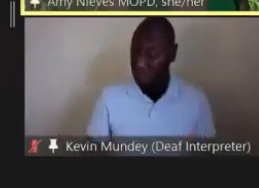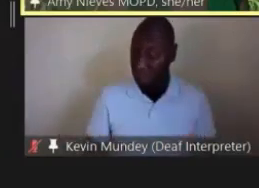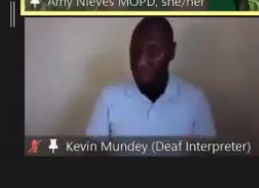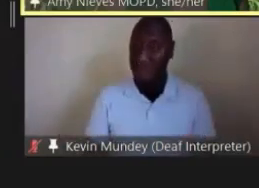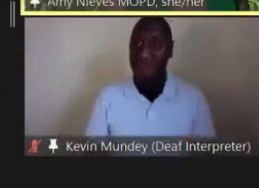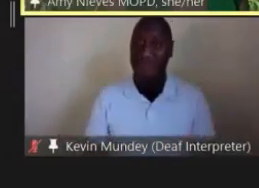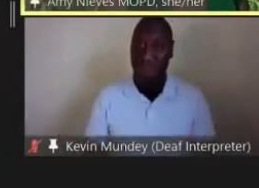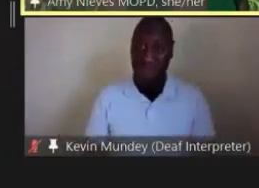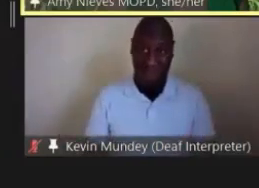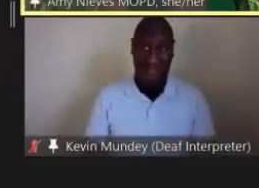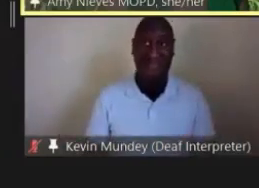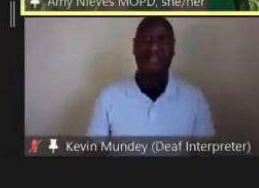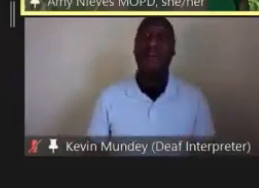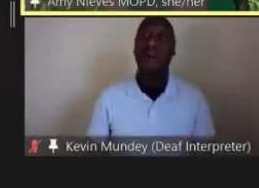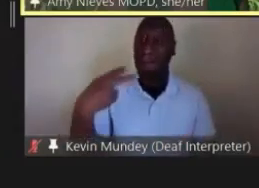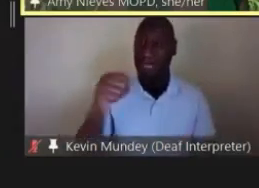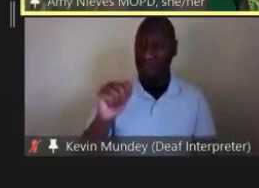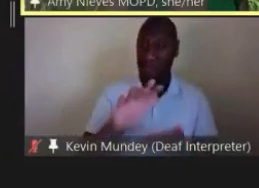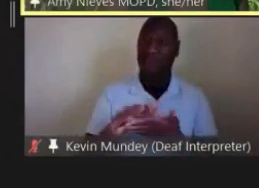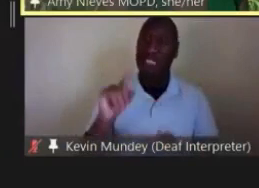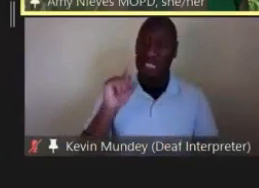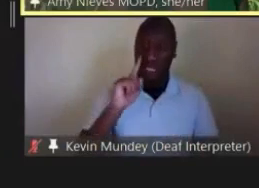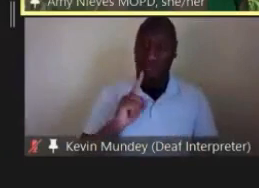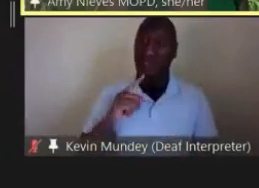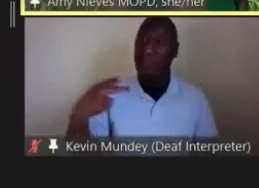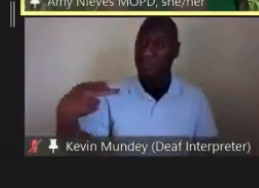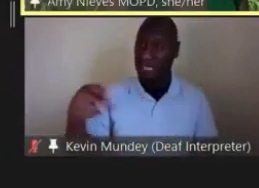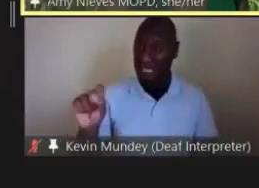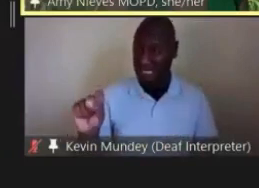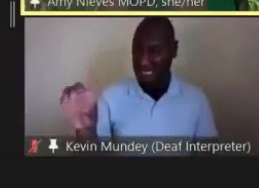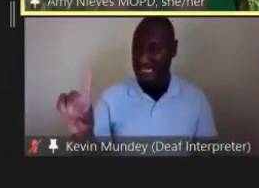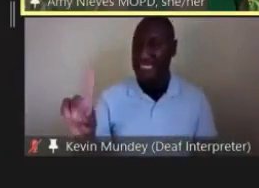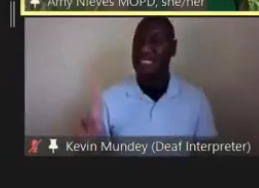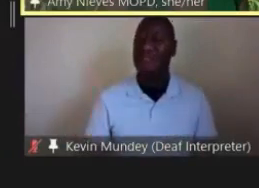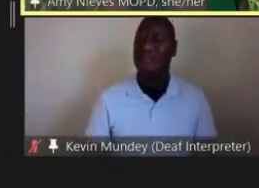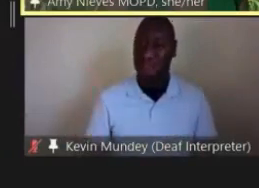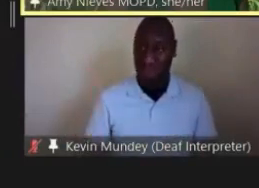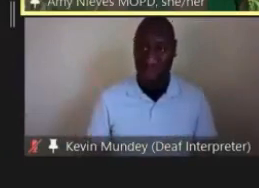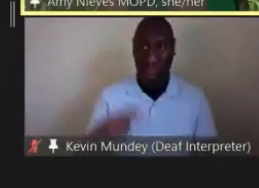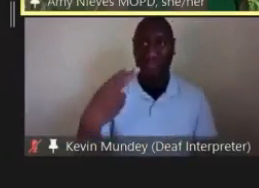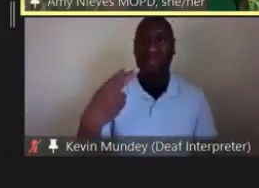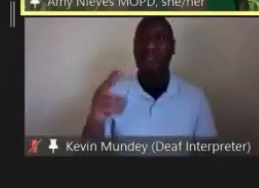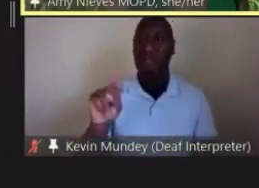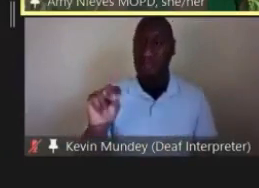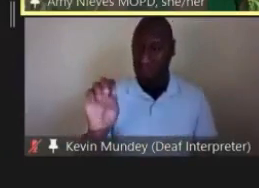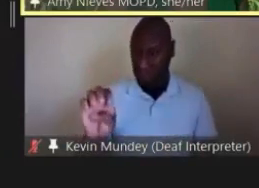Deaf, HUNE, and It's Not Your Fault.